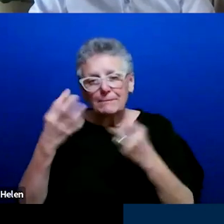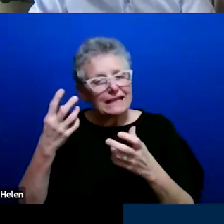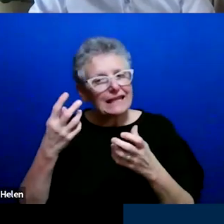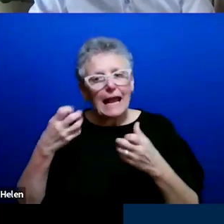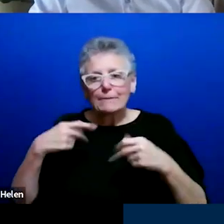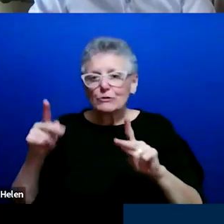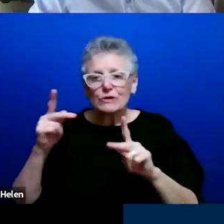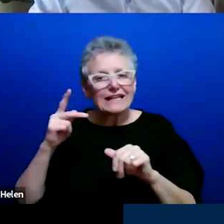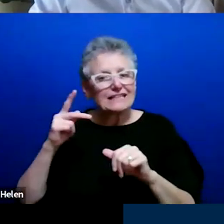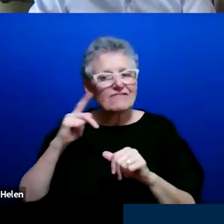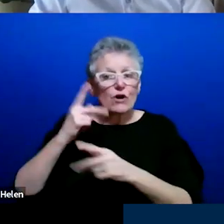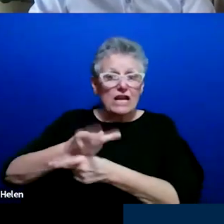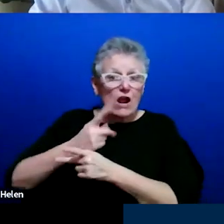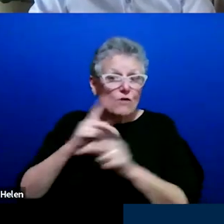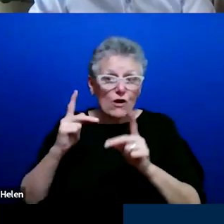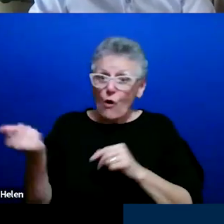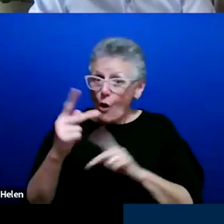to improve. And